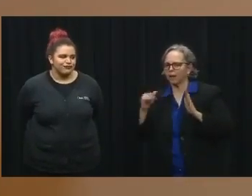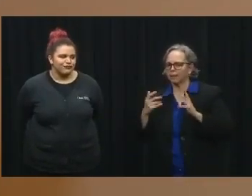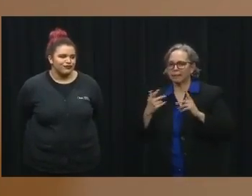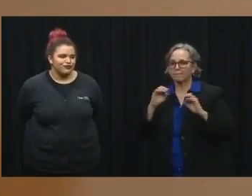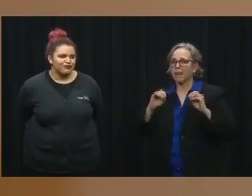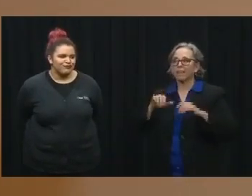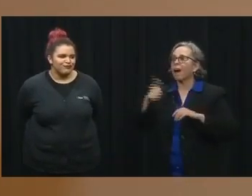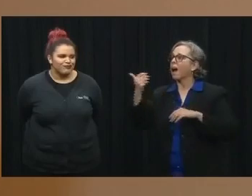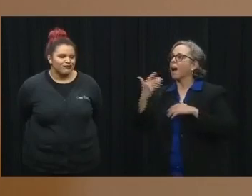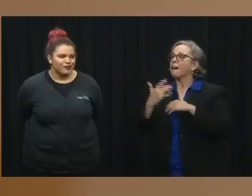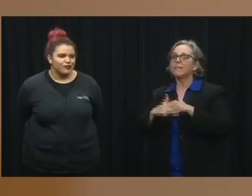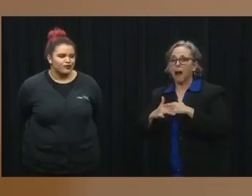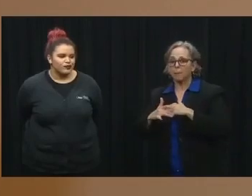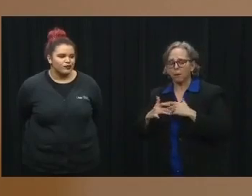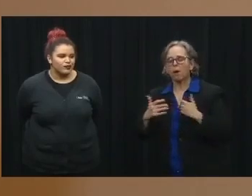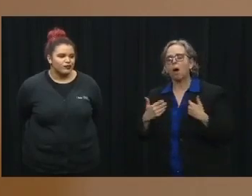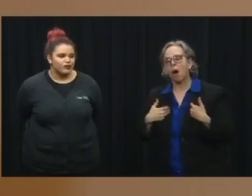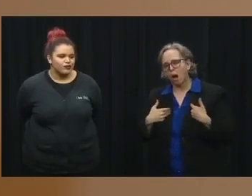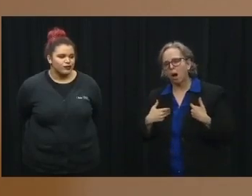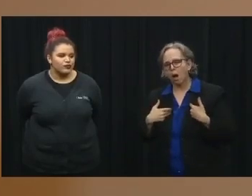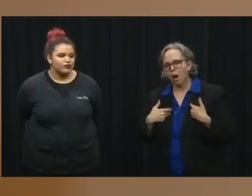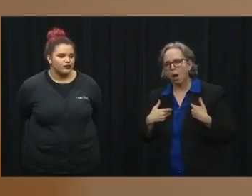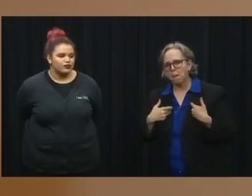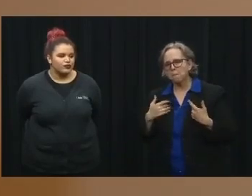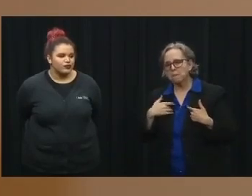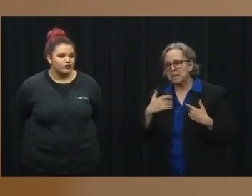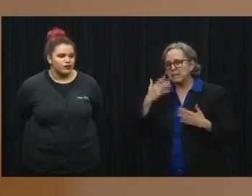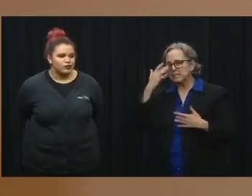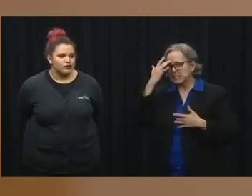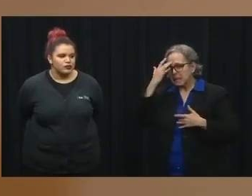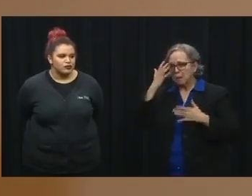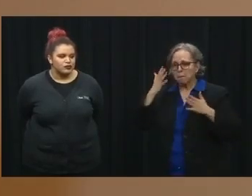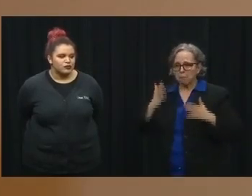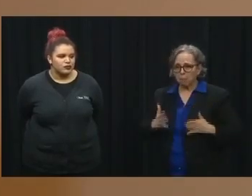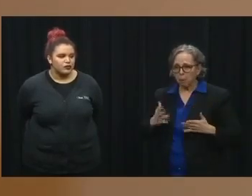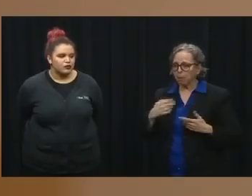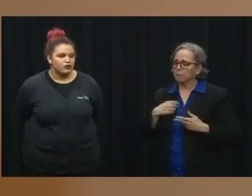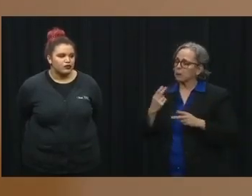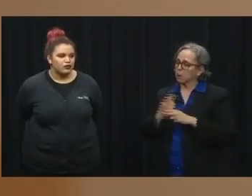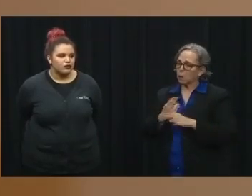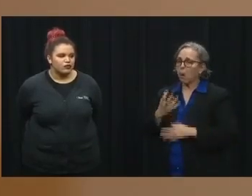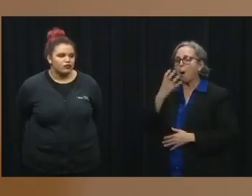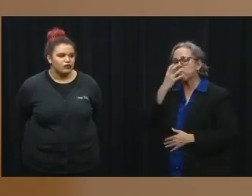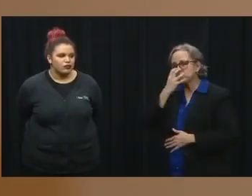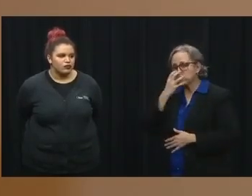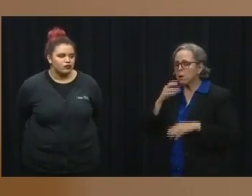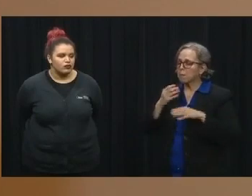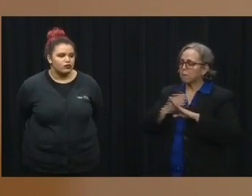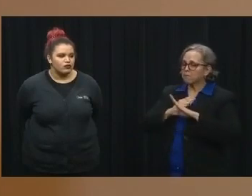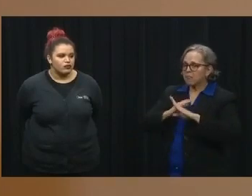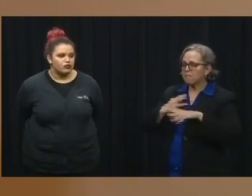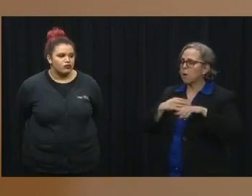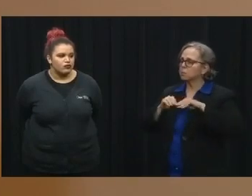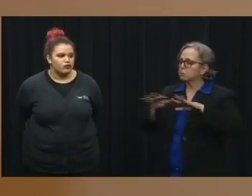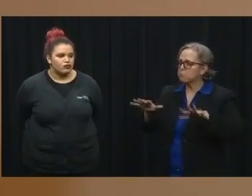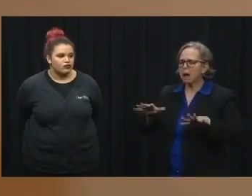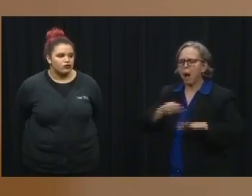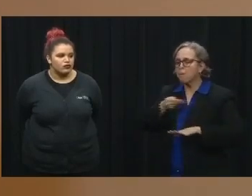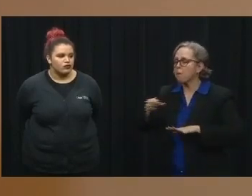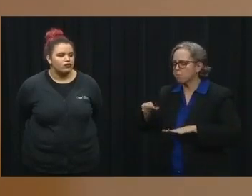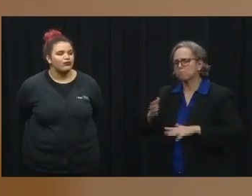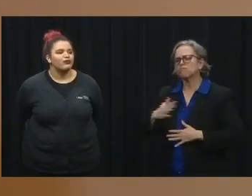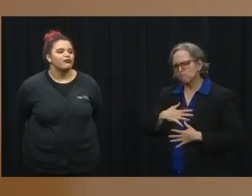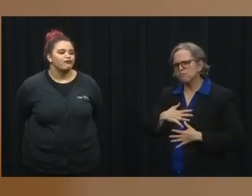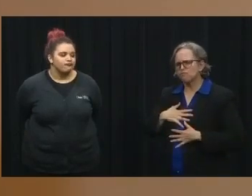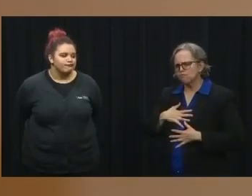that can be useful for me, the sick person, not spreading something to you. So you always hear about anyone who